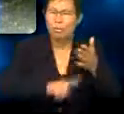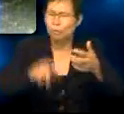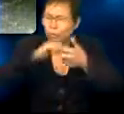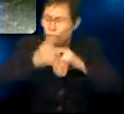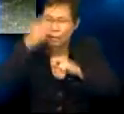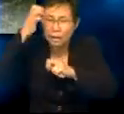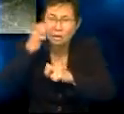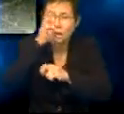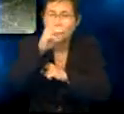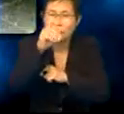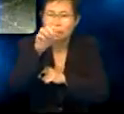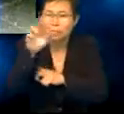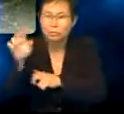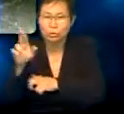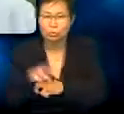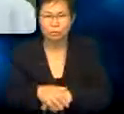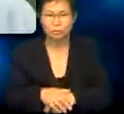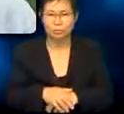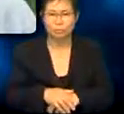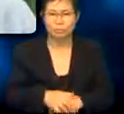What's the problem in Chipmunso?